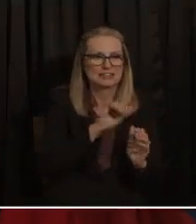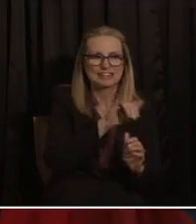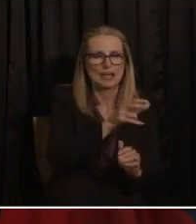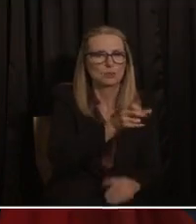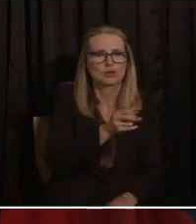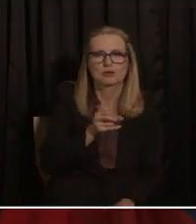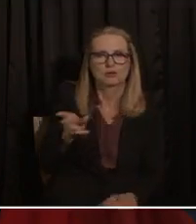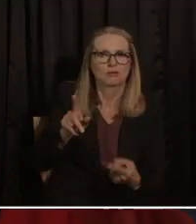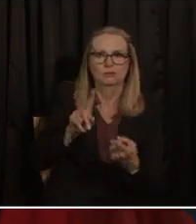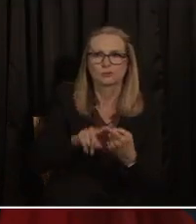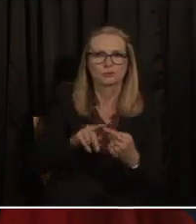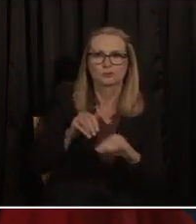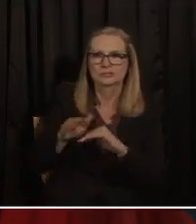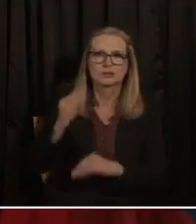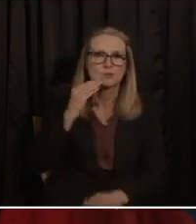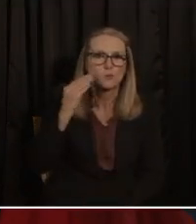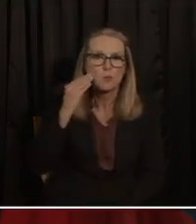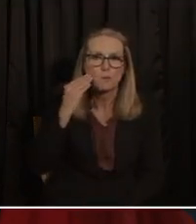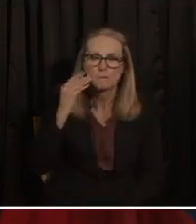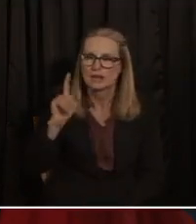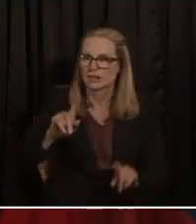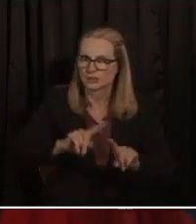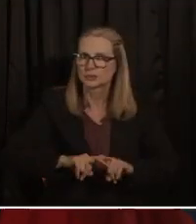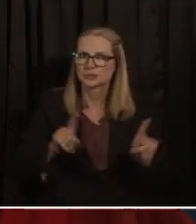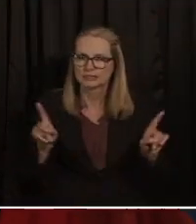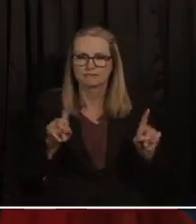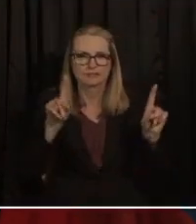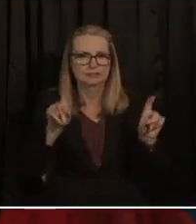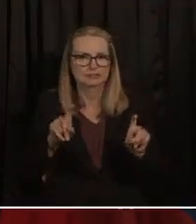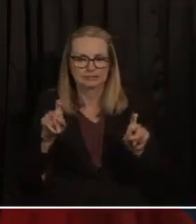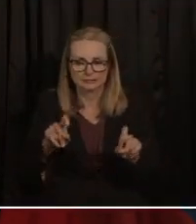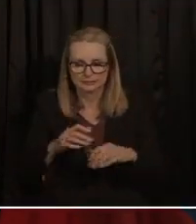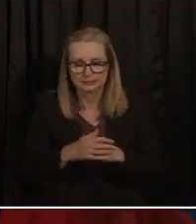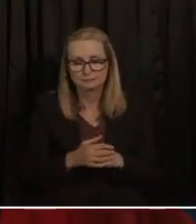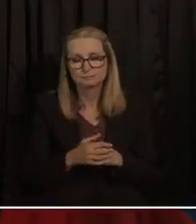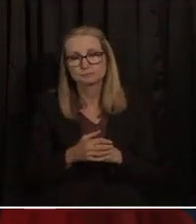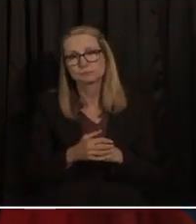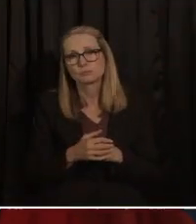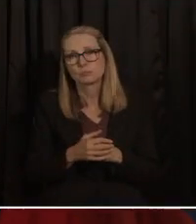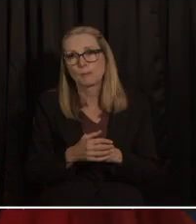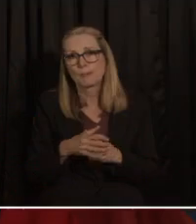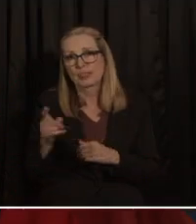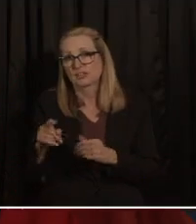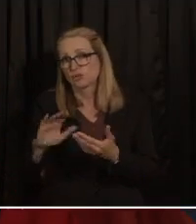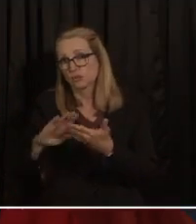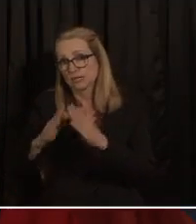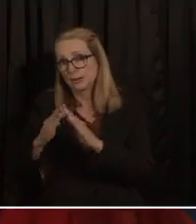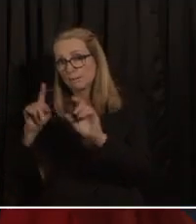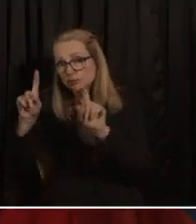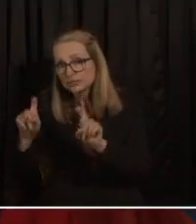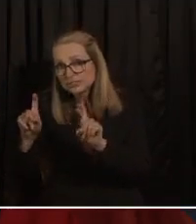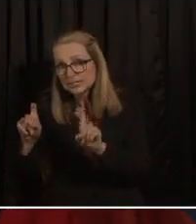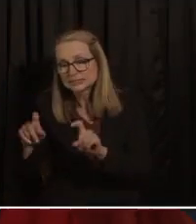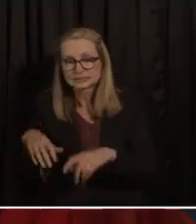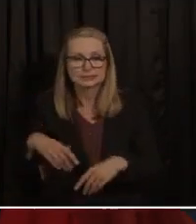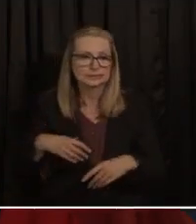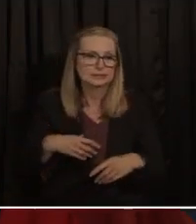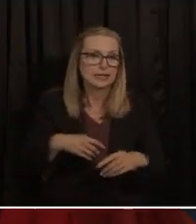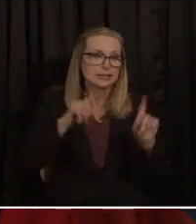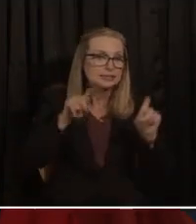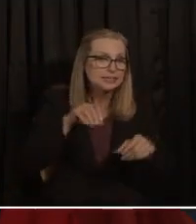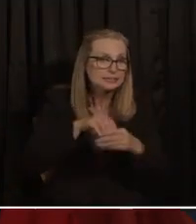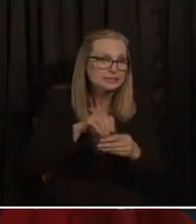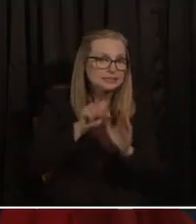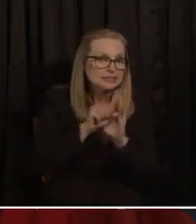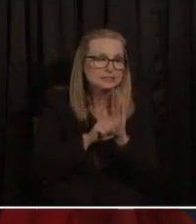somebody to use at their home. They're different things, as is the community testing, as is the testing that's processed at the state lab. There's a variety